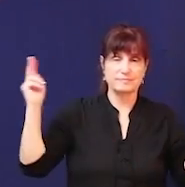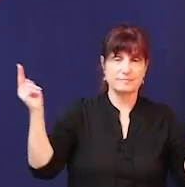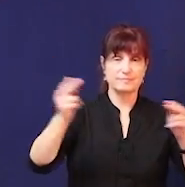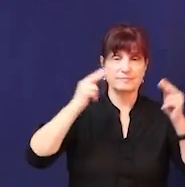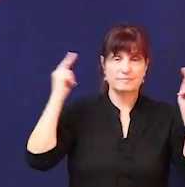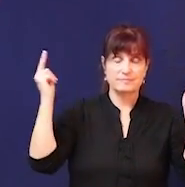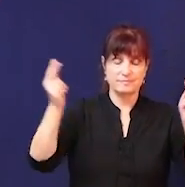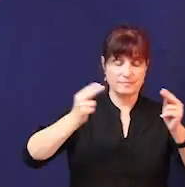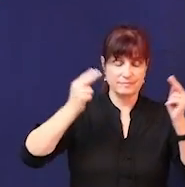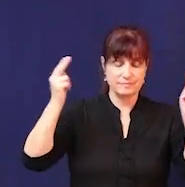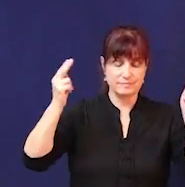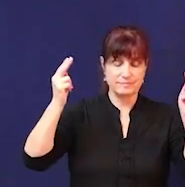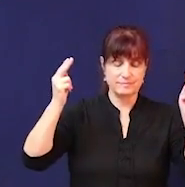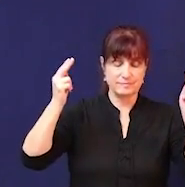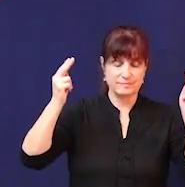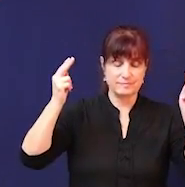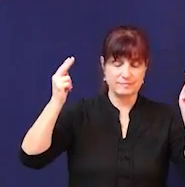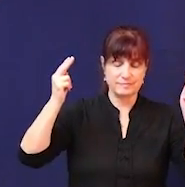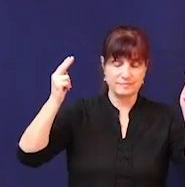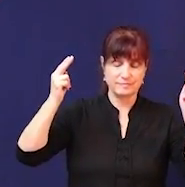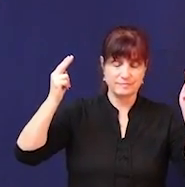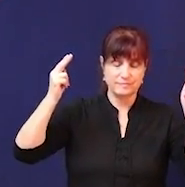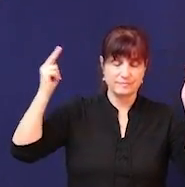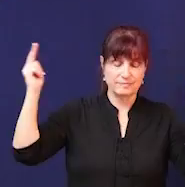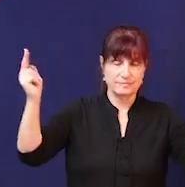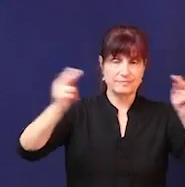Lord. Hosanna,